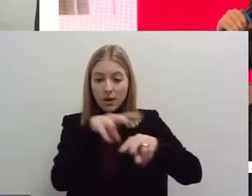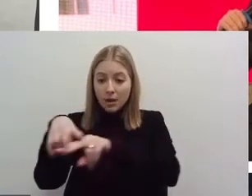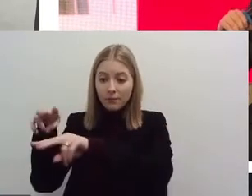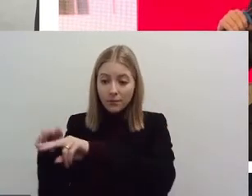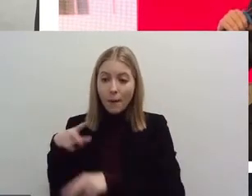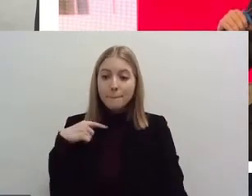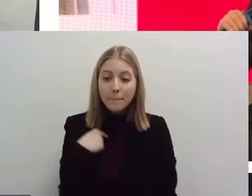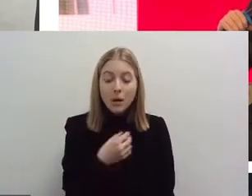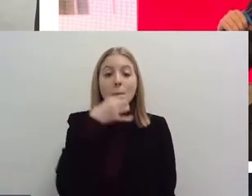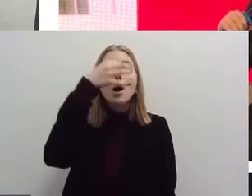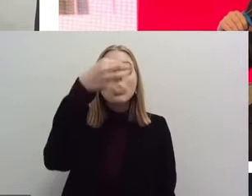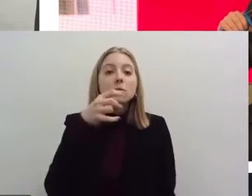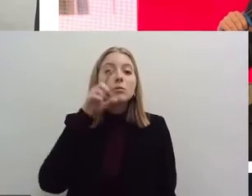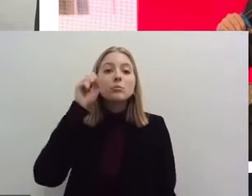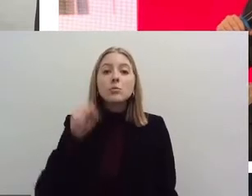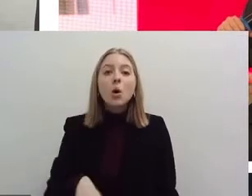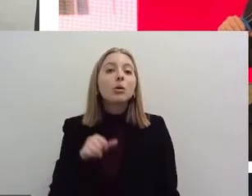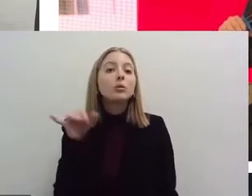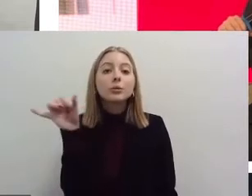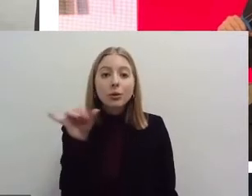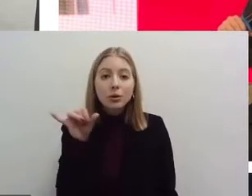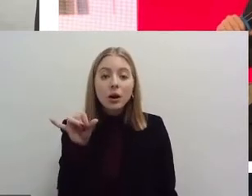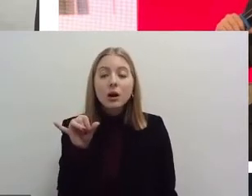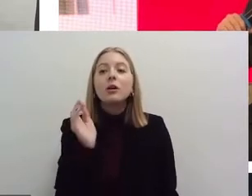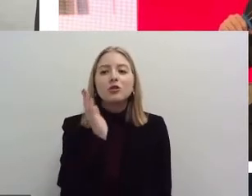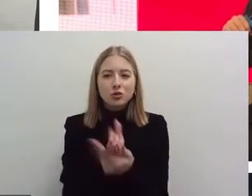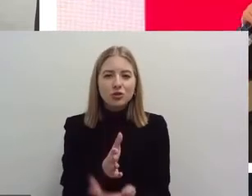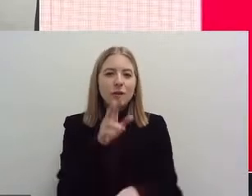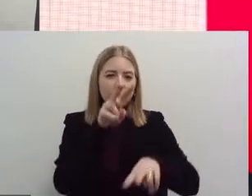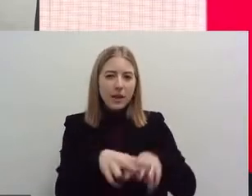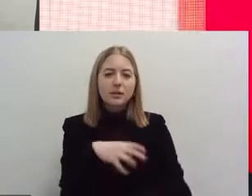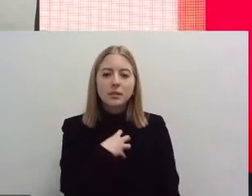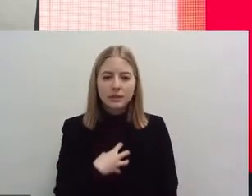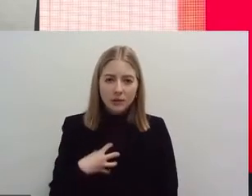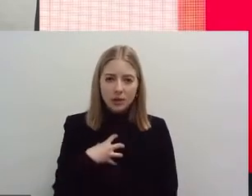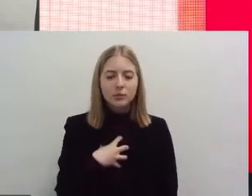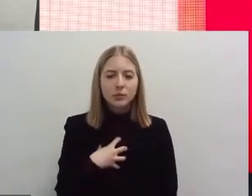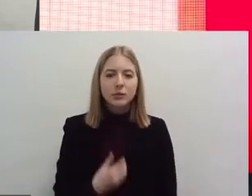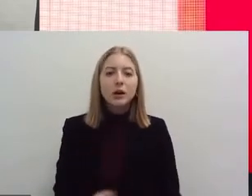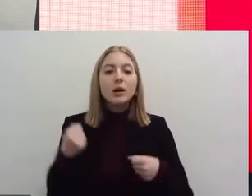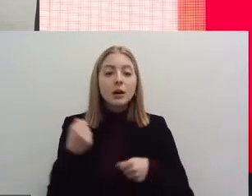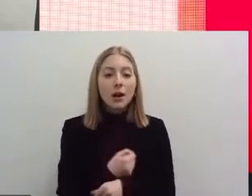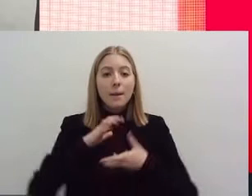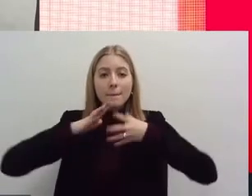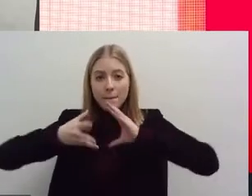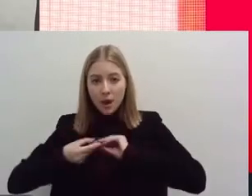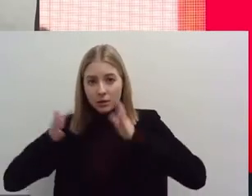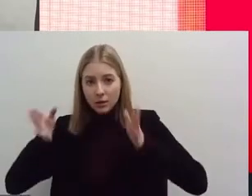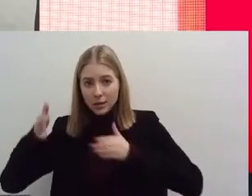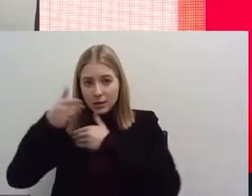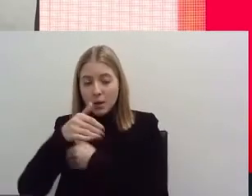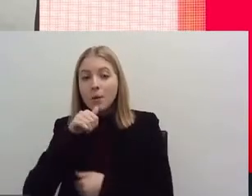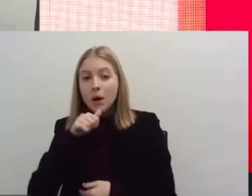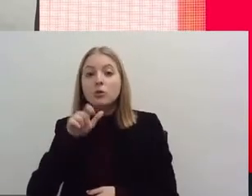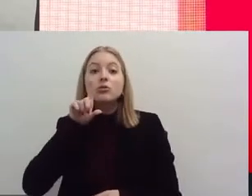to create a system in general where all of the young people who are willing to participate or who are willing to